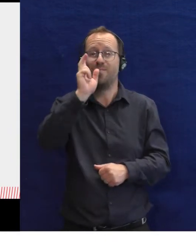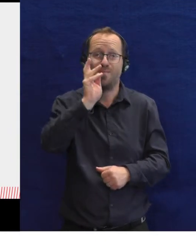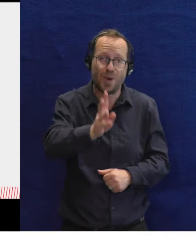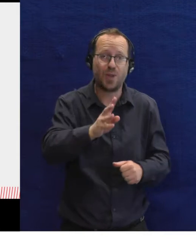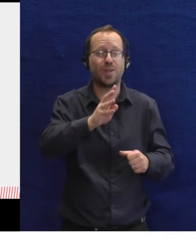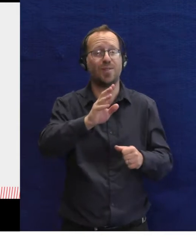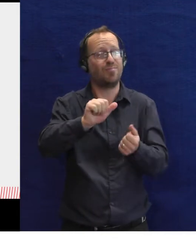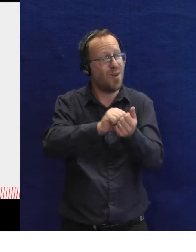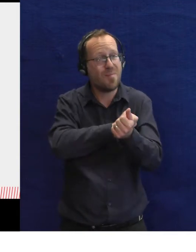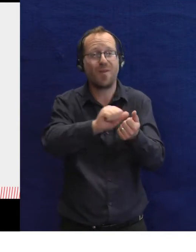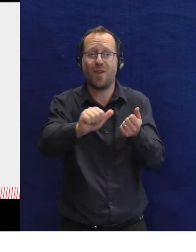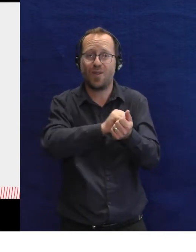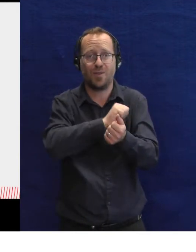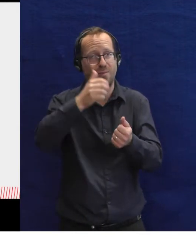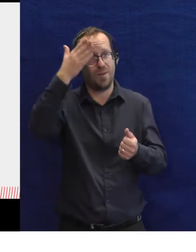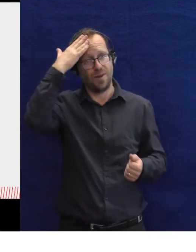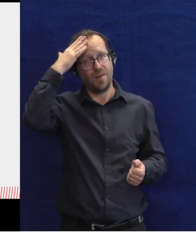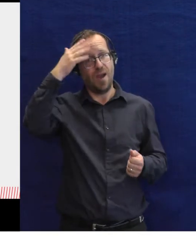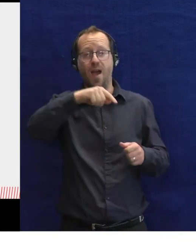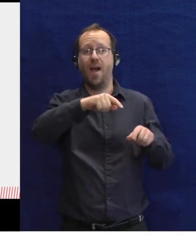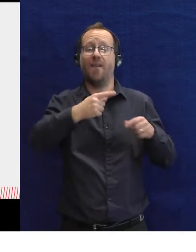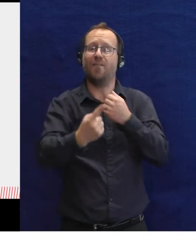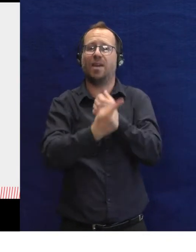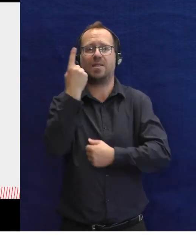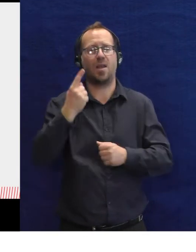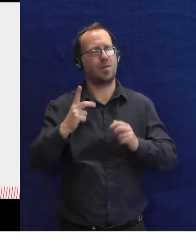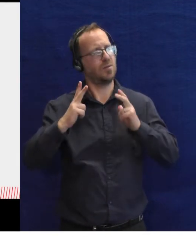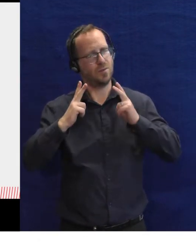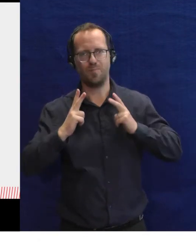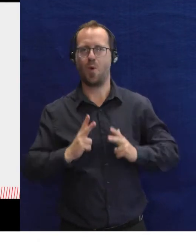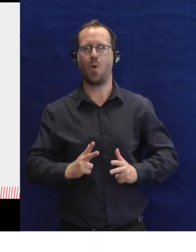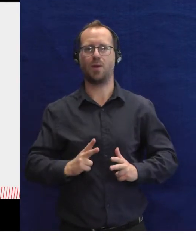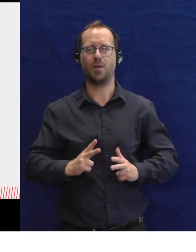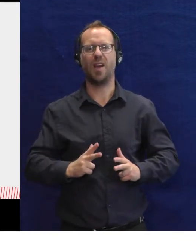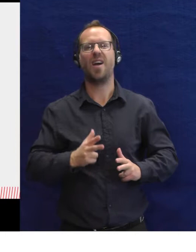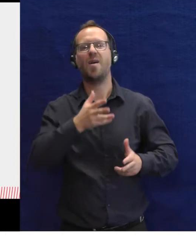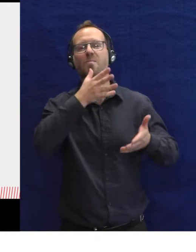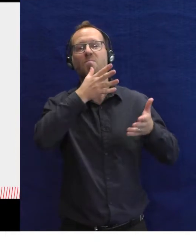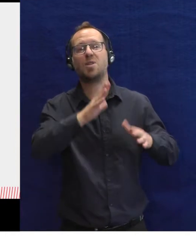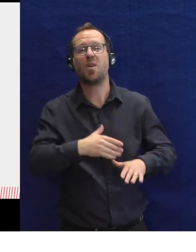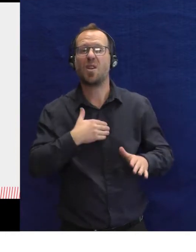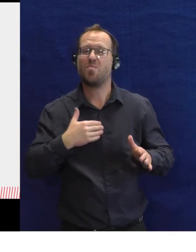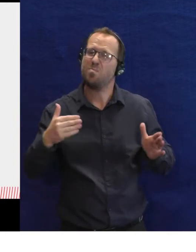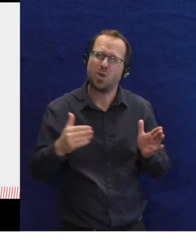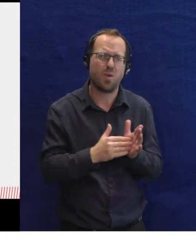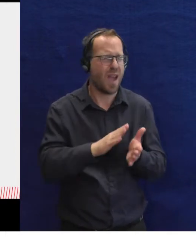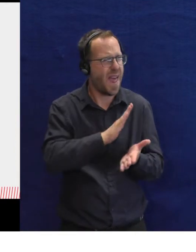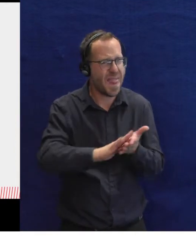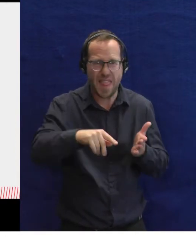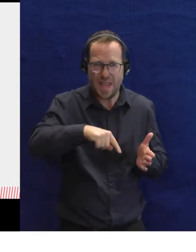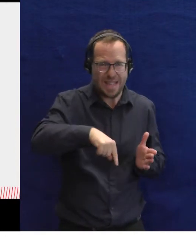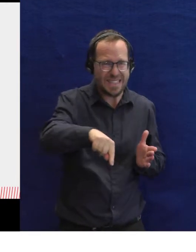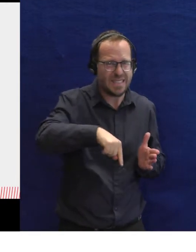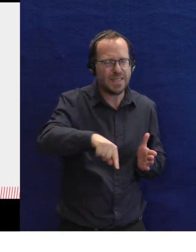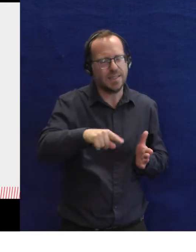product which you're very satisfied with. Of course, you can shorten it if the content is something what you need quickly. If it is a small one, you